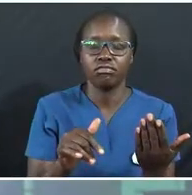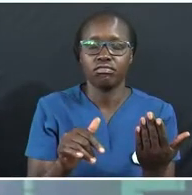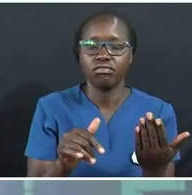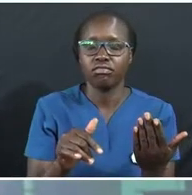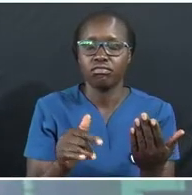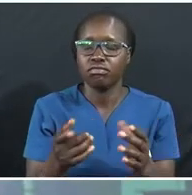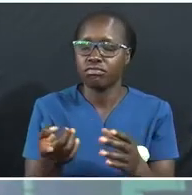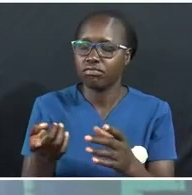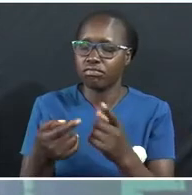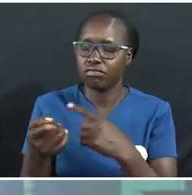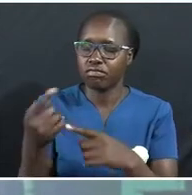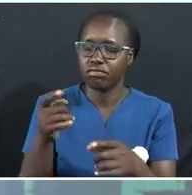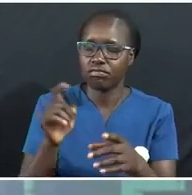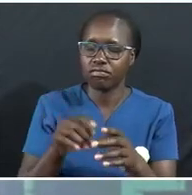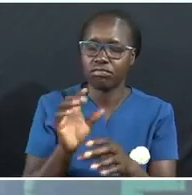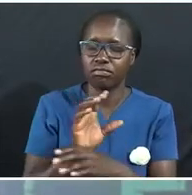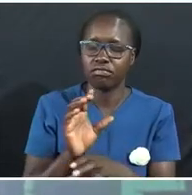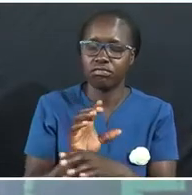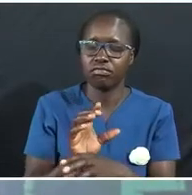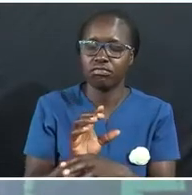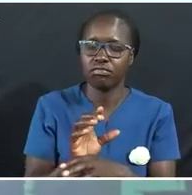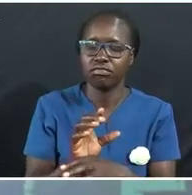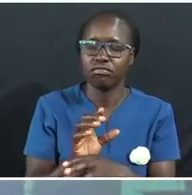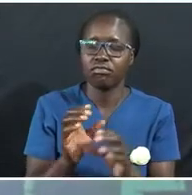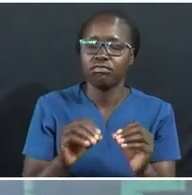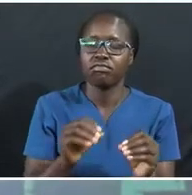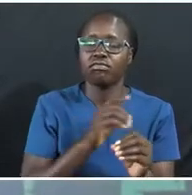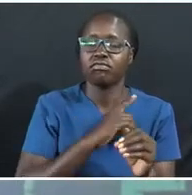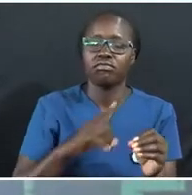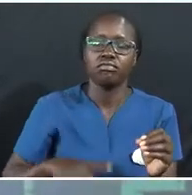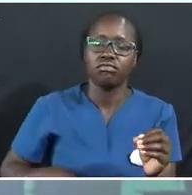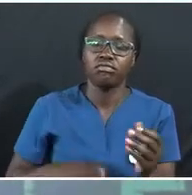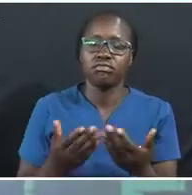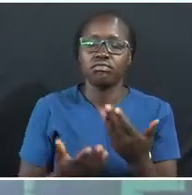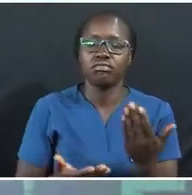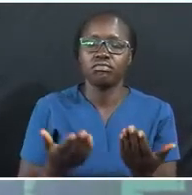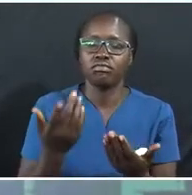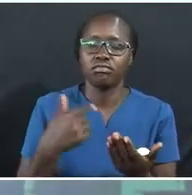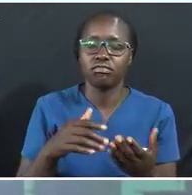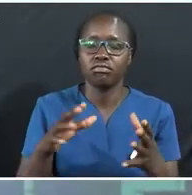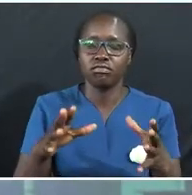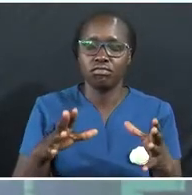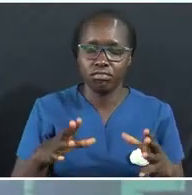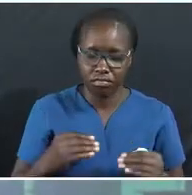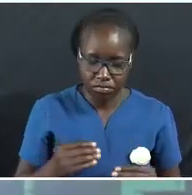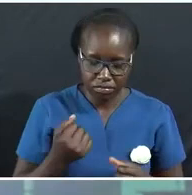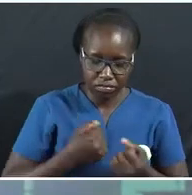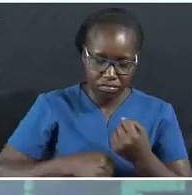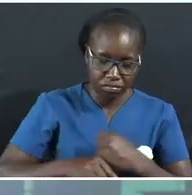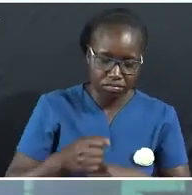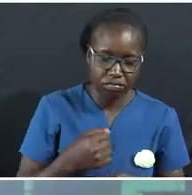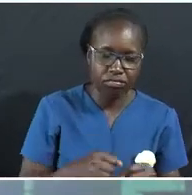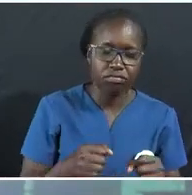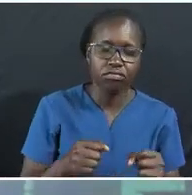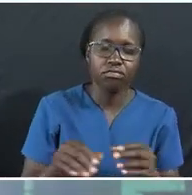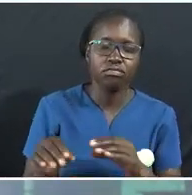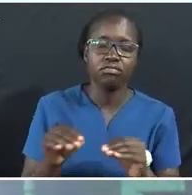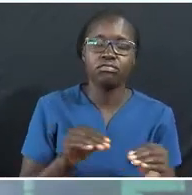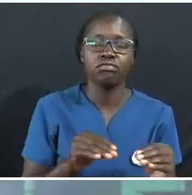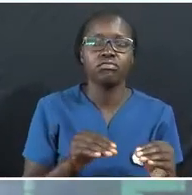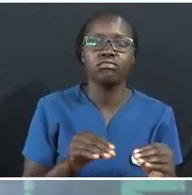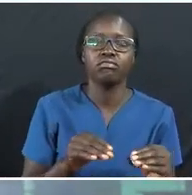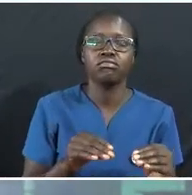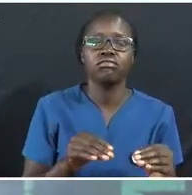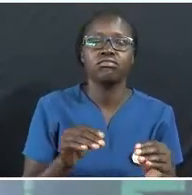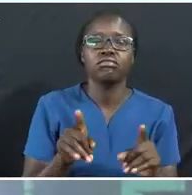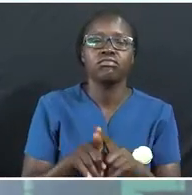join the church. And Lord, may we embrace the activities that have been put to us and any